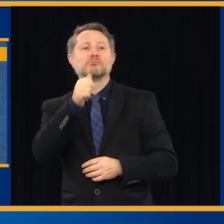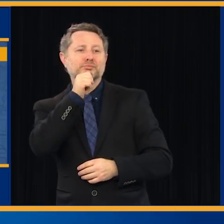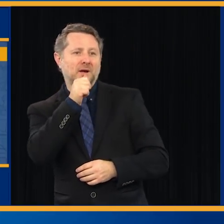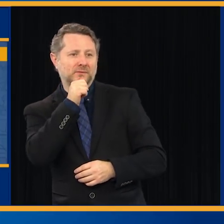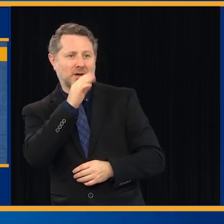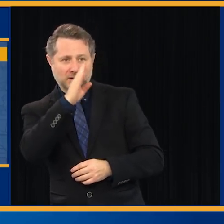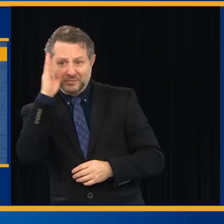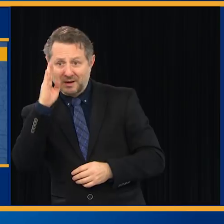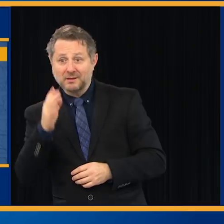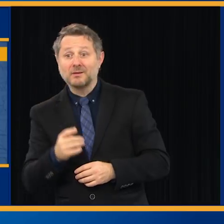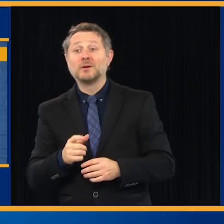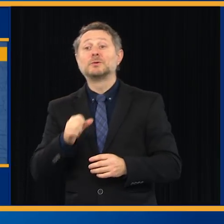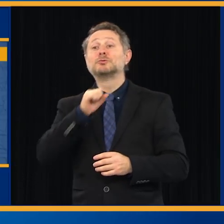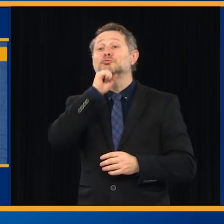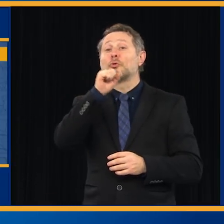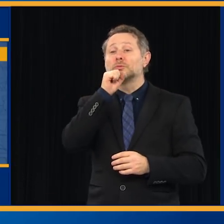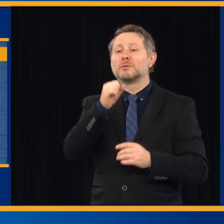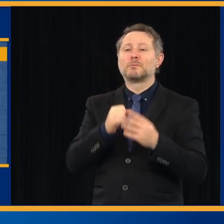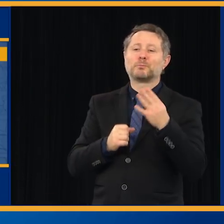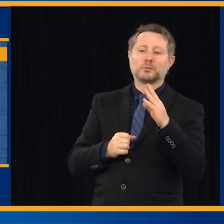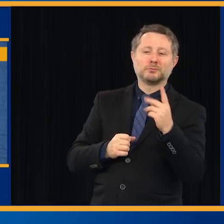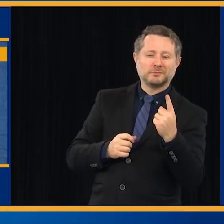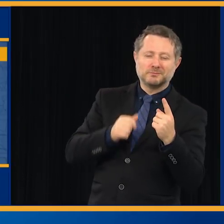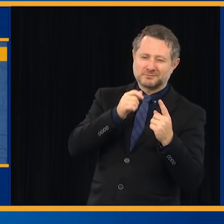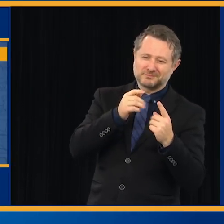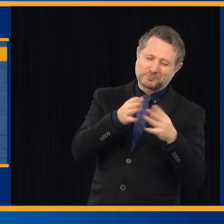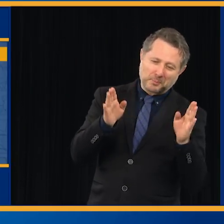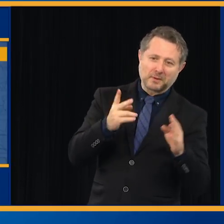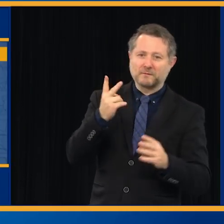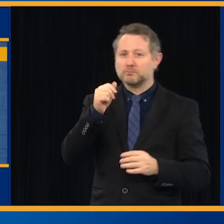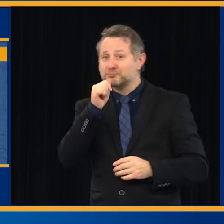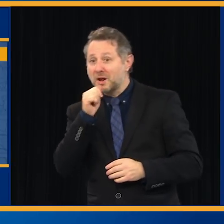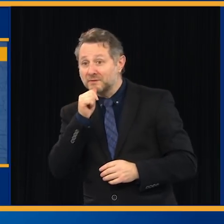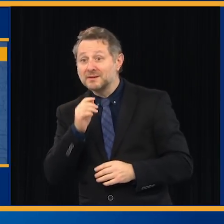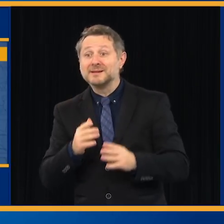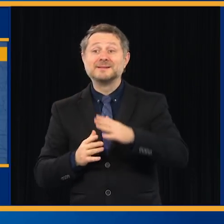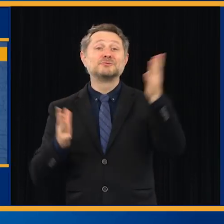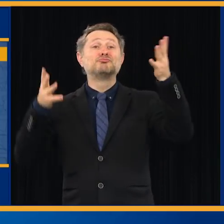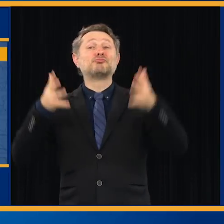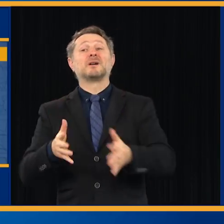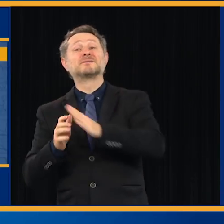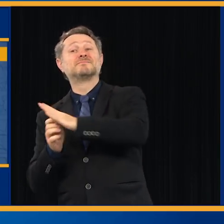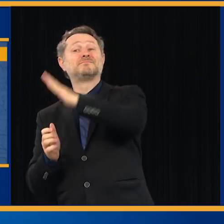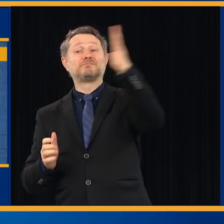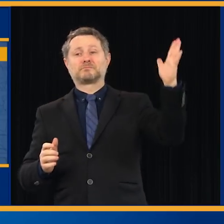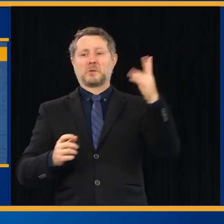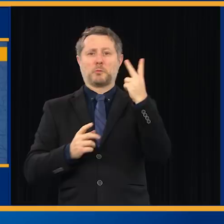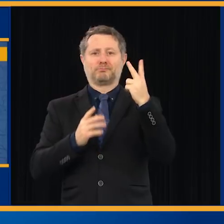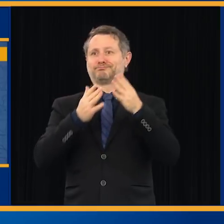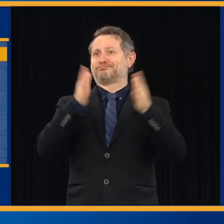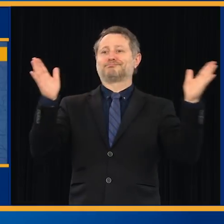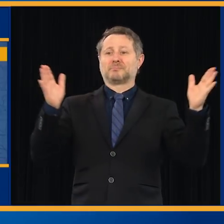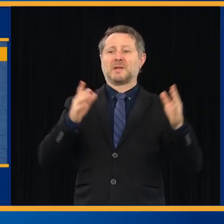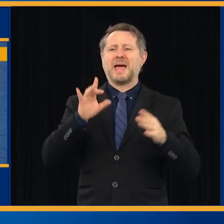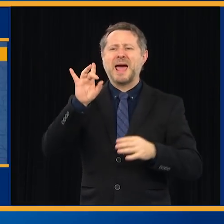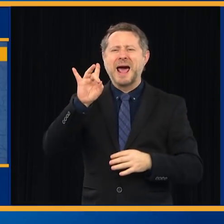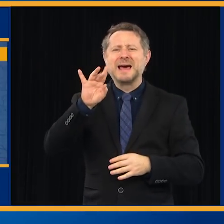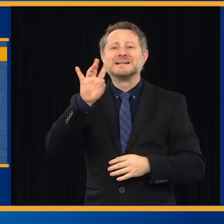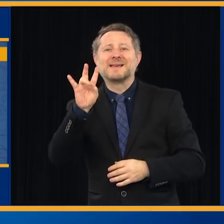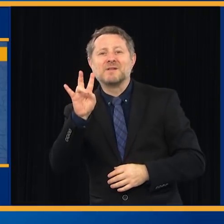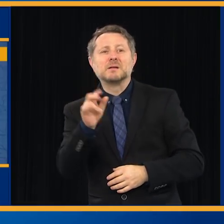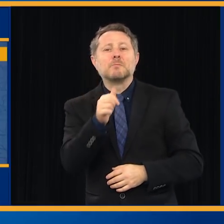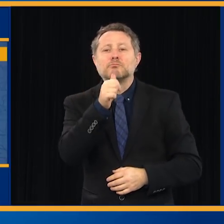private. Hudson Valley, rest of the state, 2 public hospitals, 87 private hospitals. So really, your